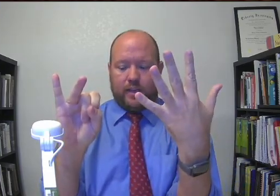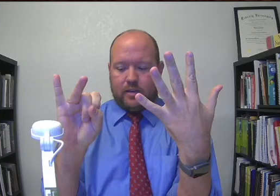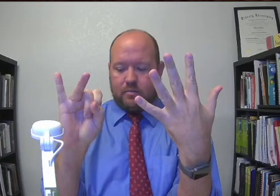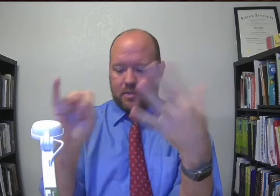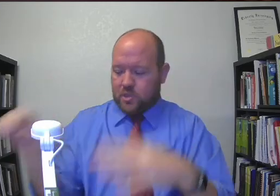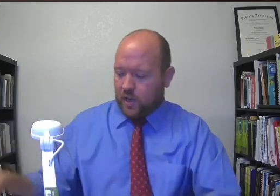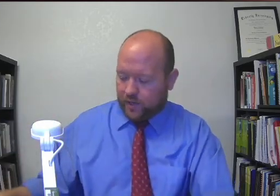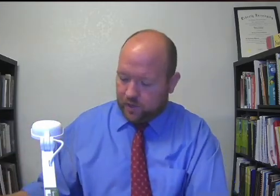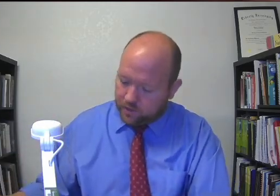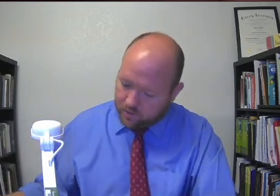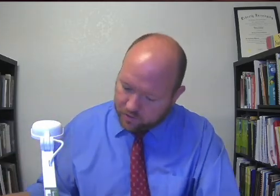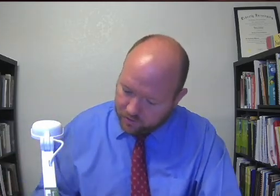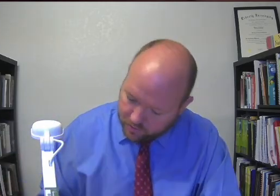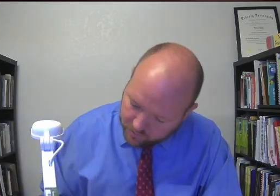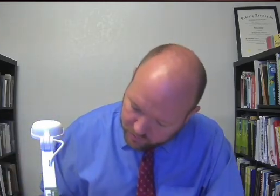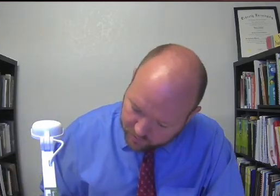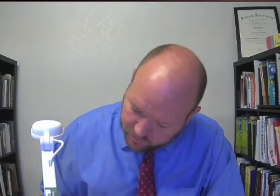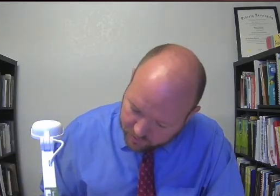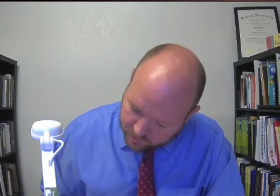Shine. Shine.